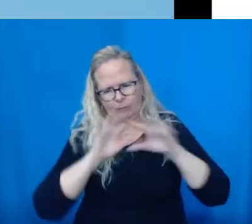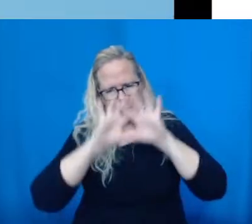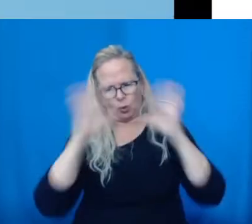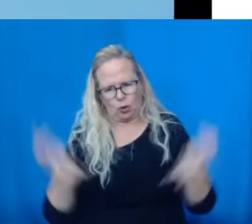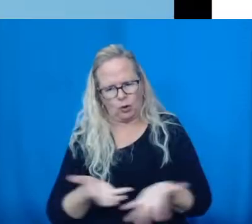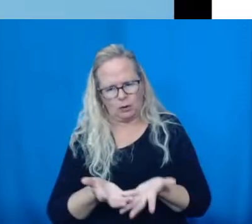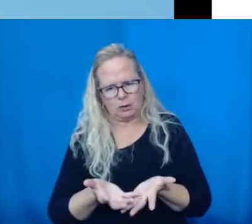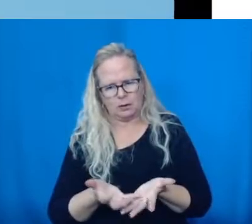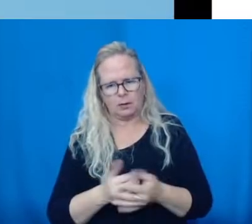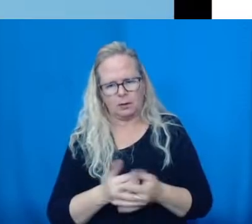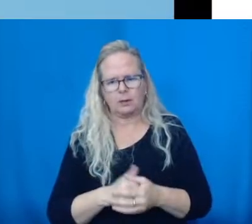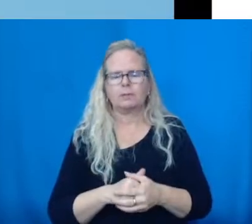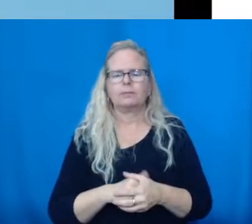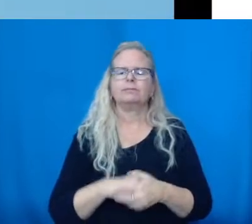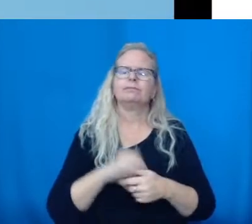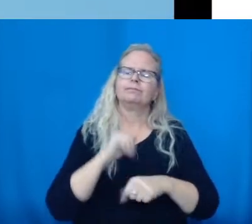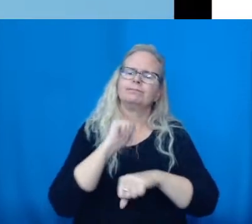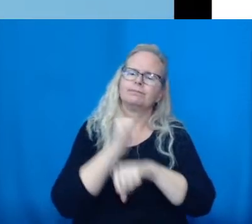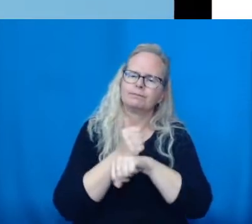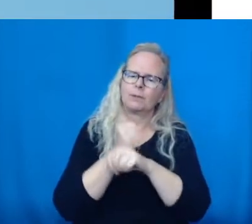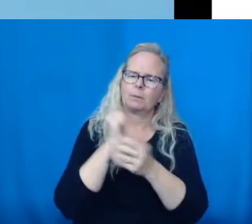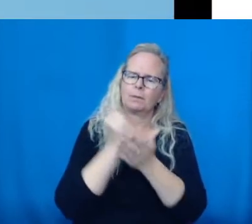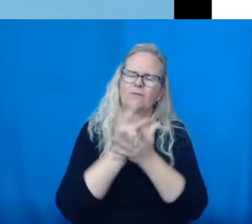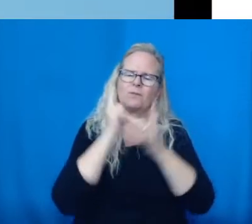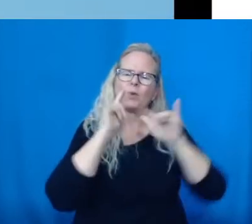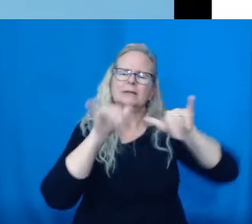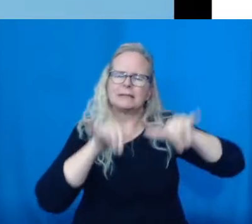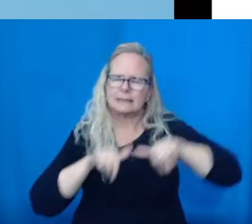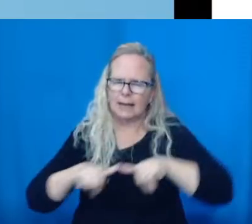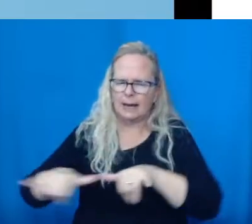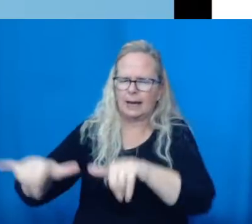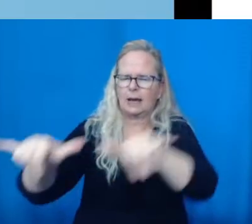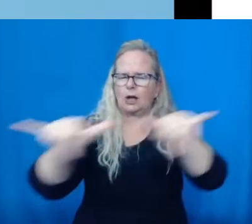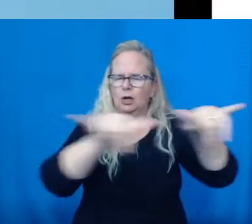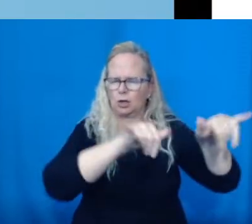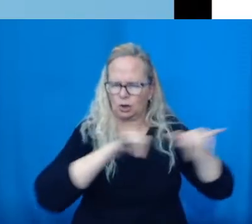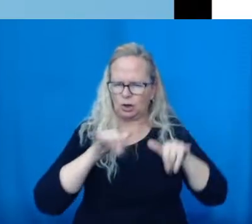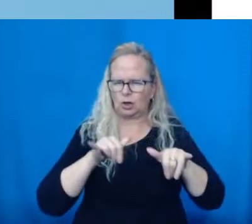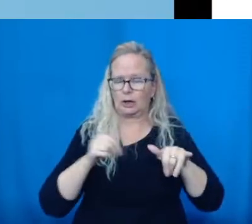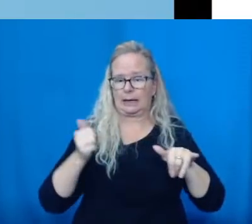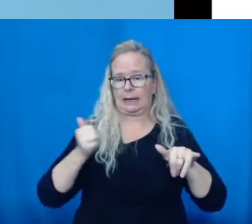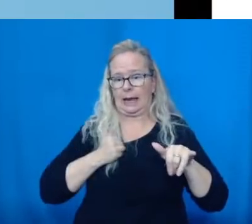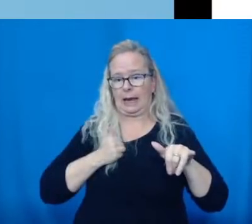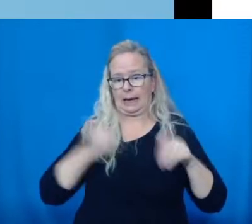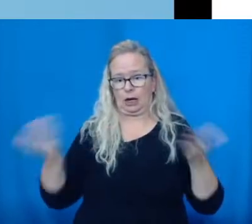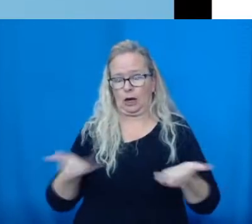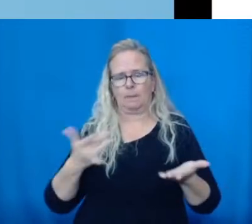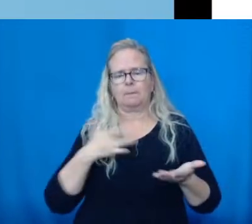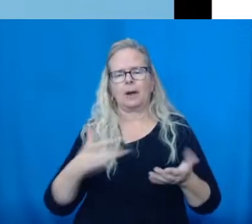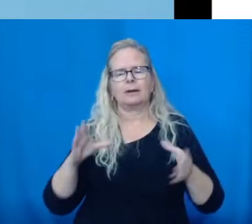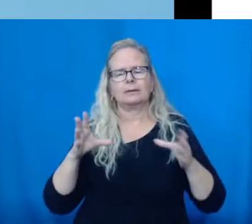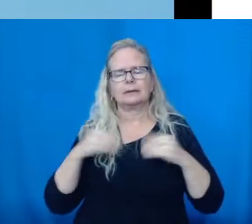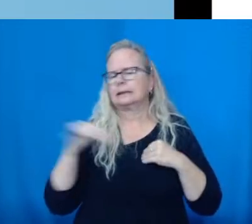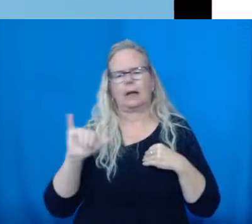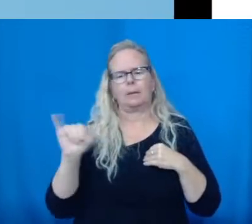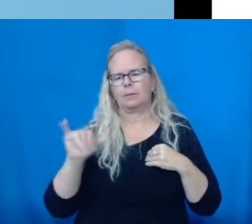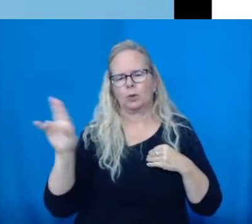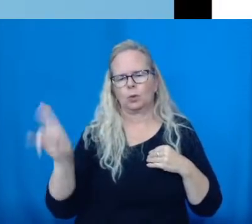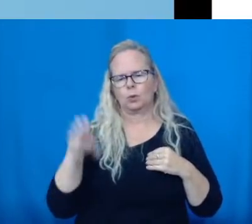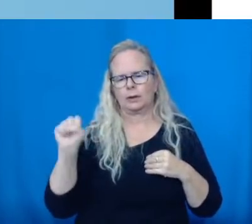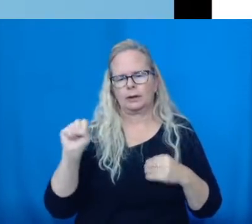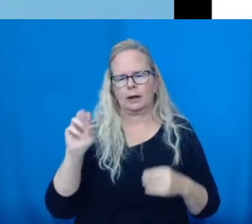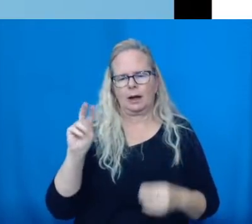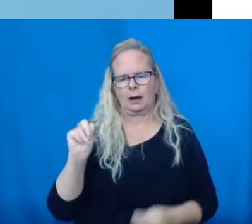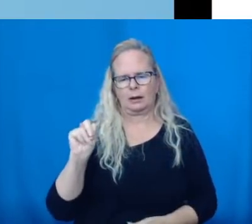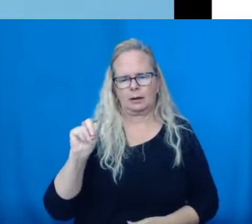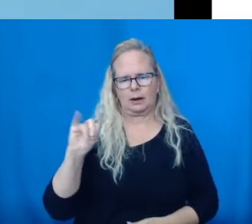the US system, National Institute for Occupational Safety and Health, or NIOSH. And it is NIOSH that came up with the designations like